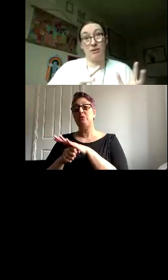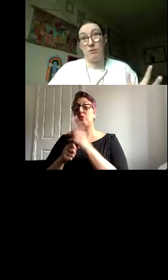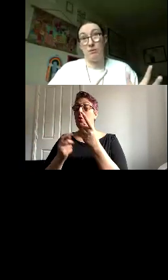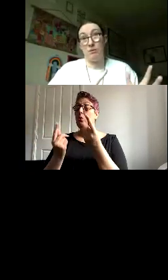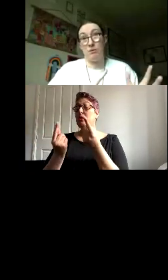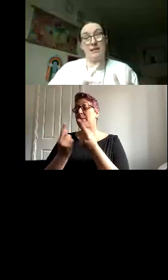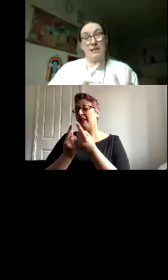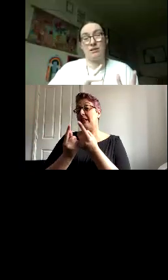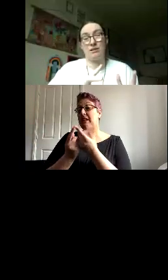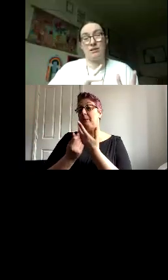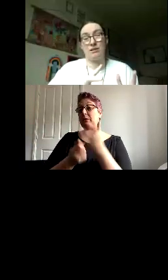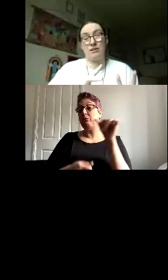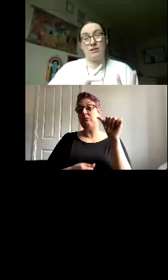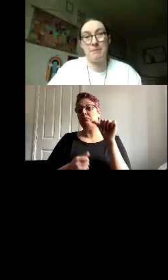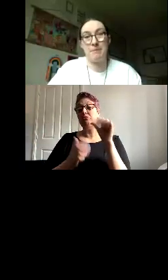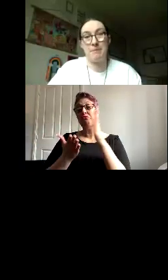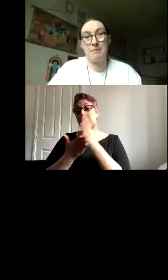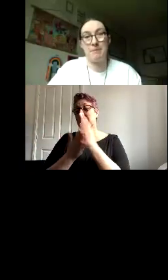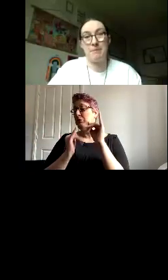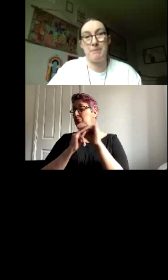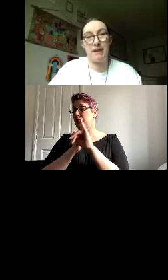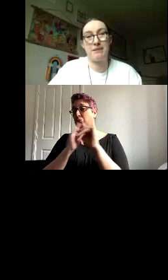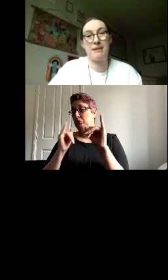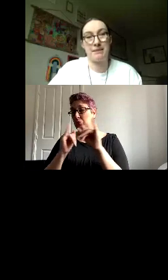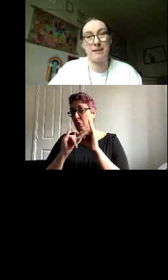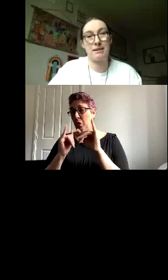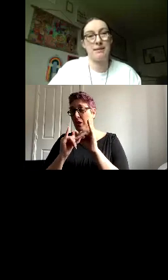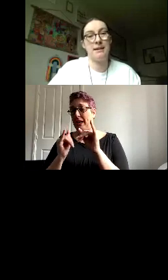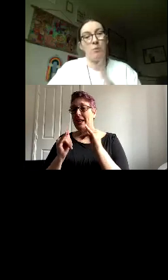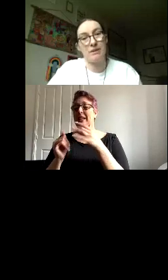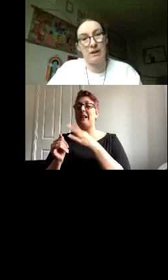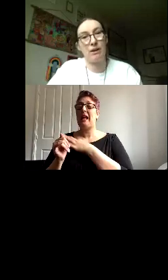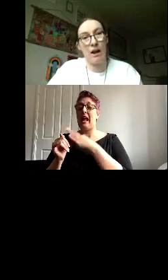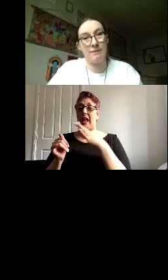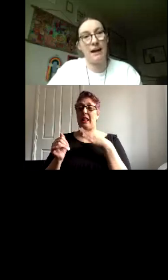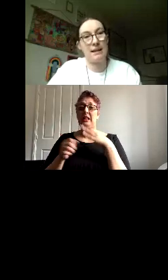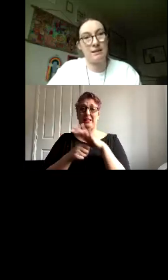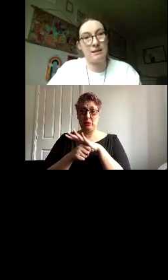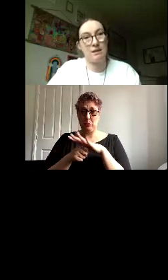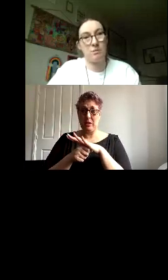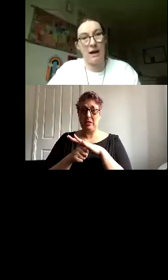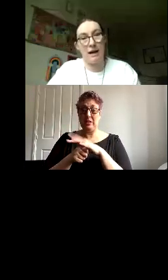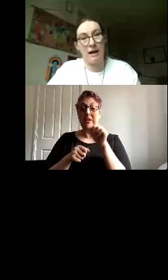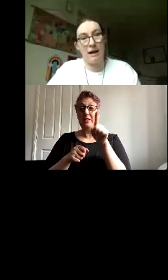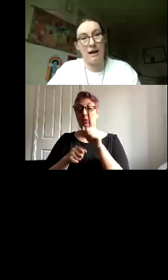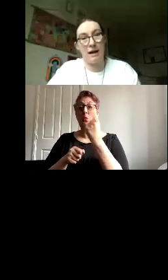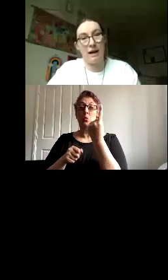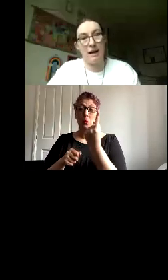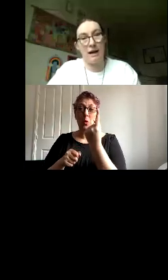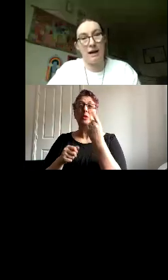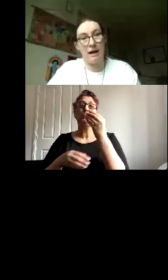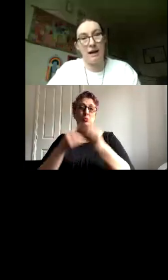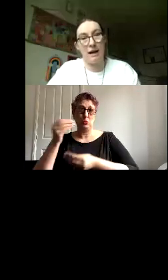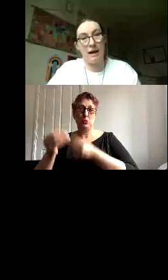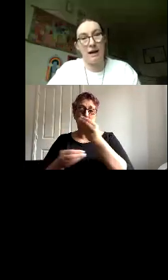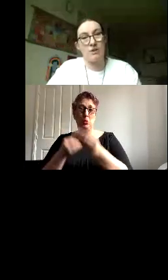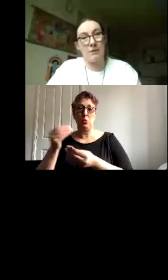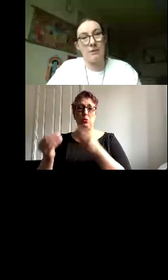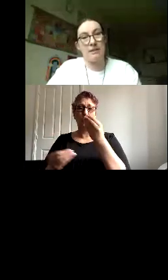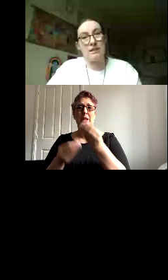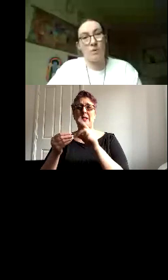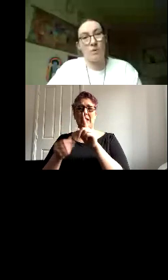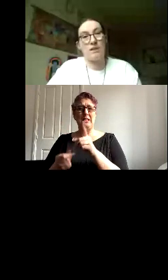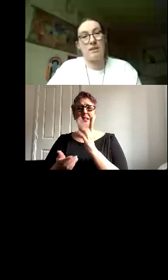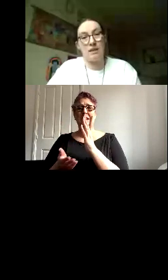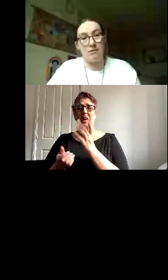deaf people within healthcare settings. And I want to just talk about this real life case as well, which was a case which happened